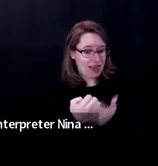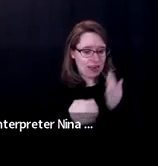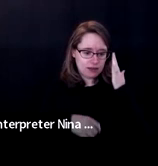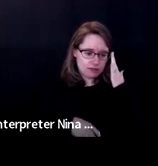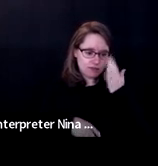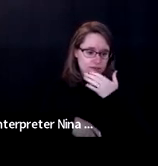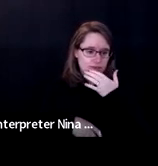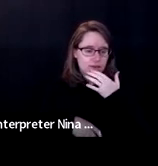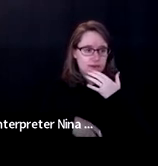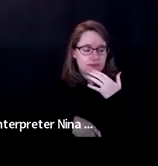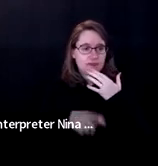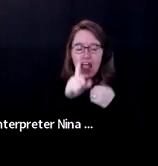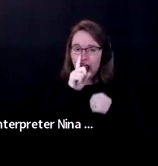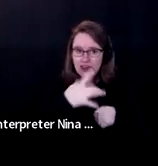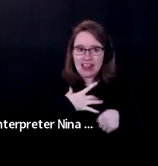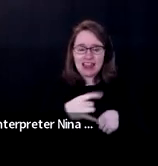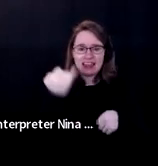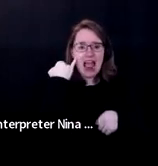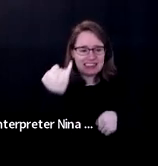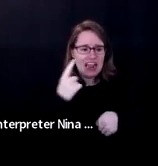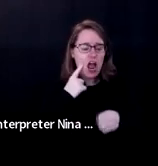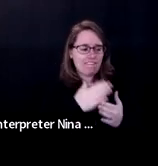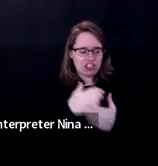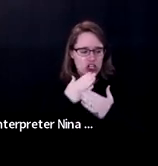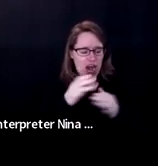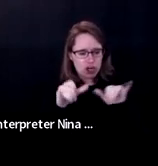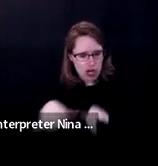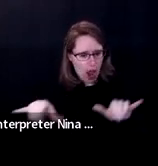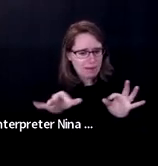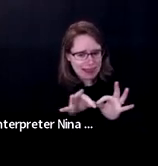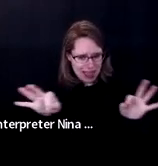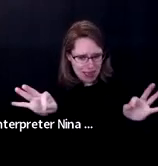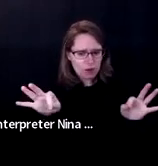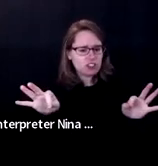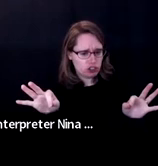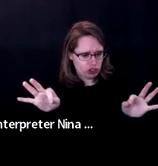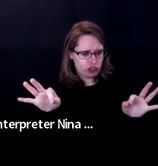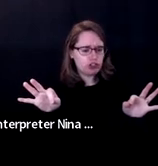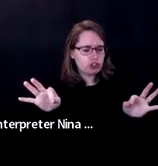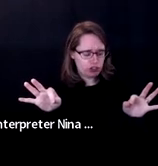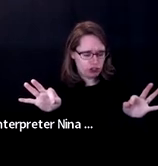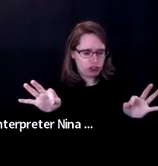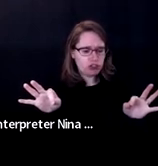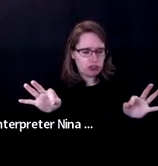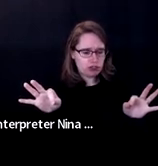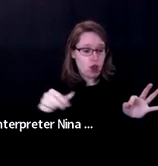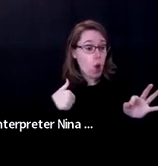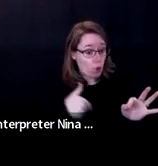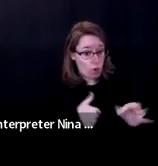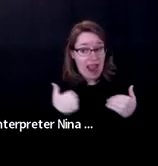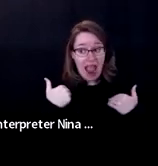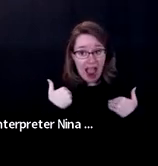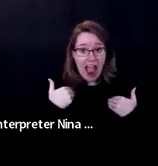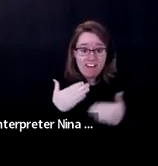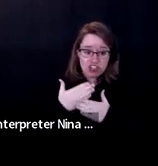the idea of a shared common language. Like, I think we're all going to come, I think we have some shared understanding and values in